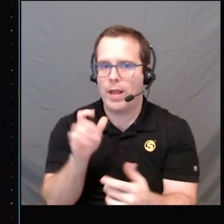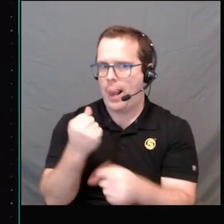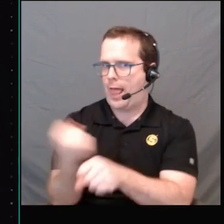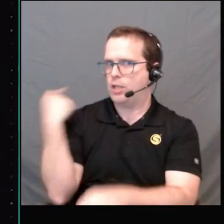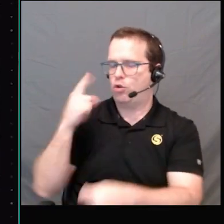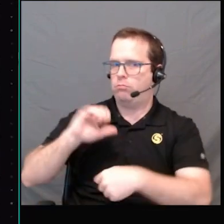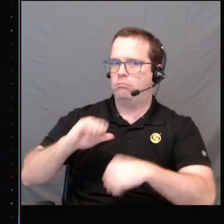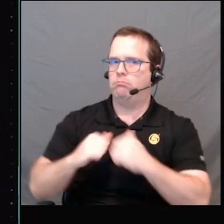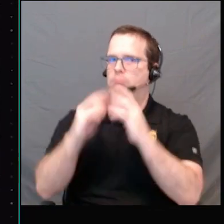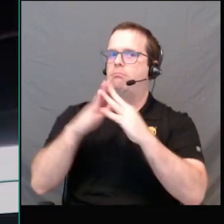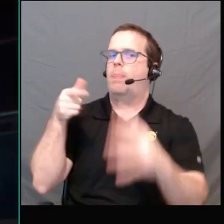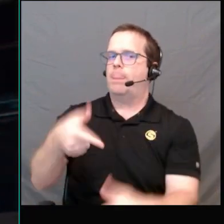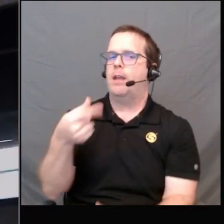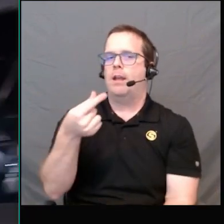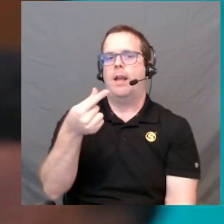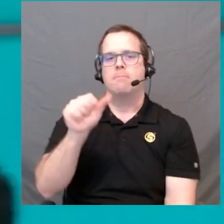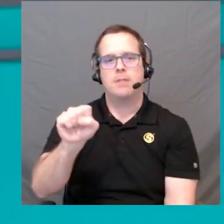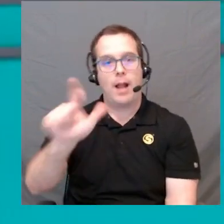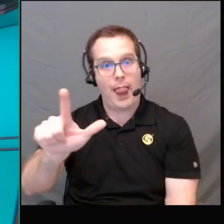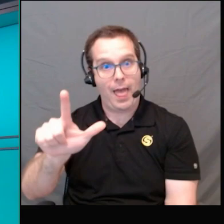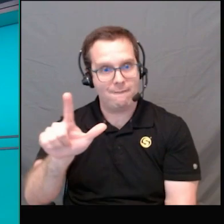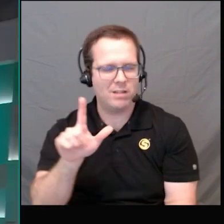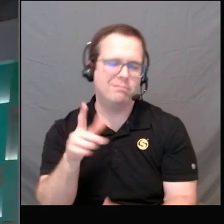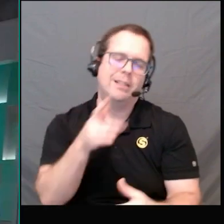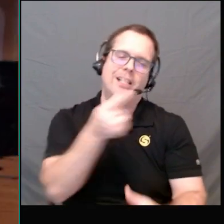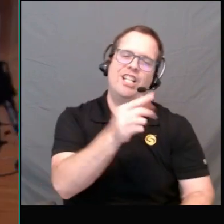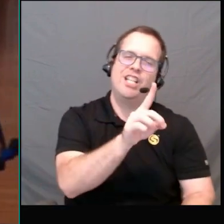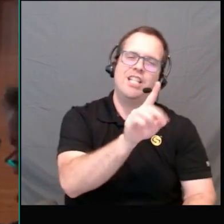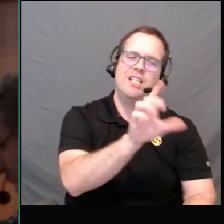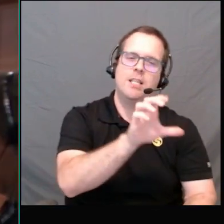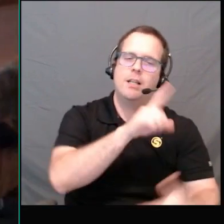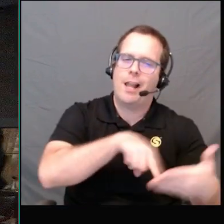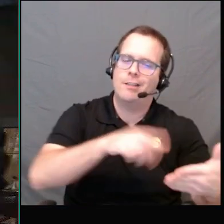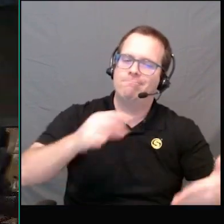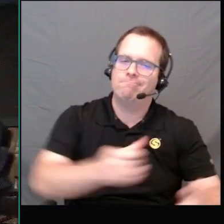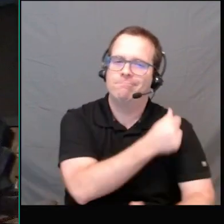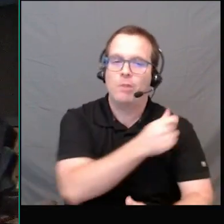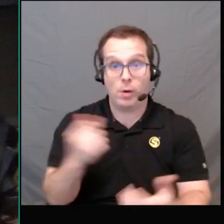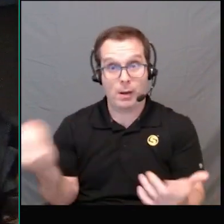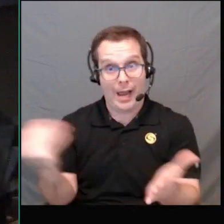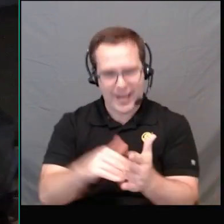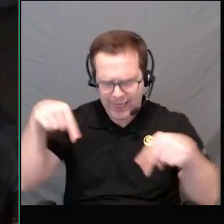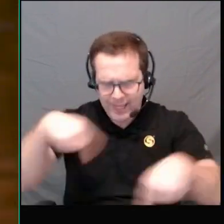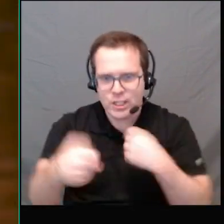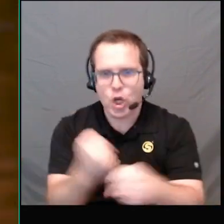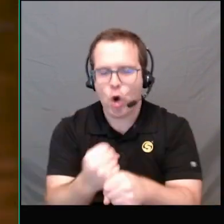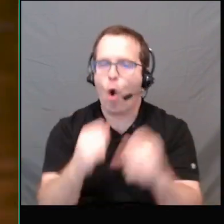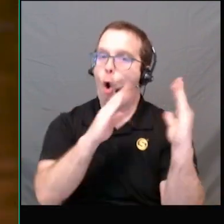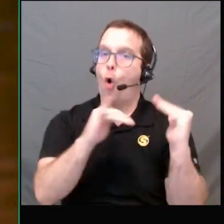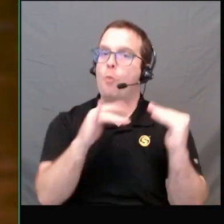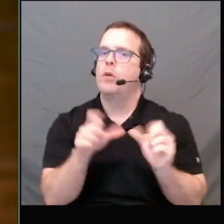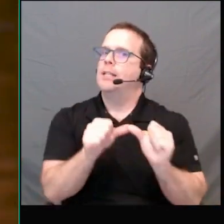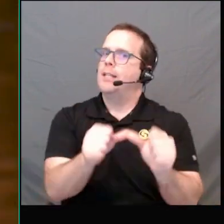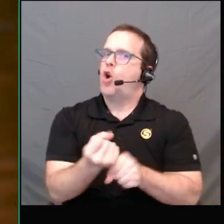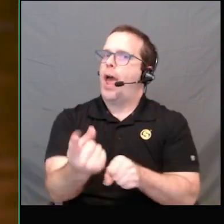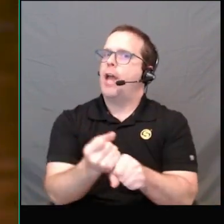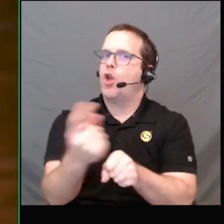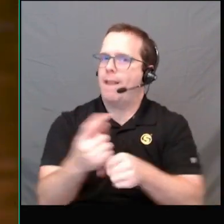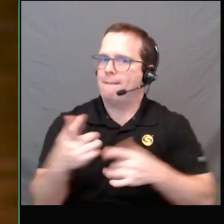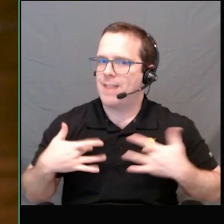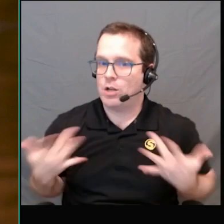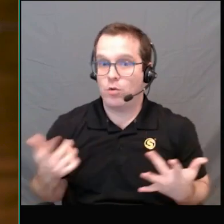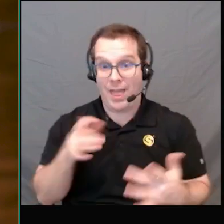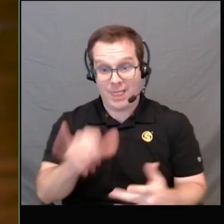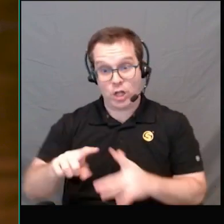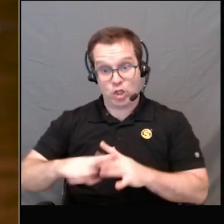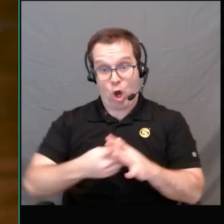wake of cancellation of GDC. And we're back this year with what we hope will continue as an annual event. What started as a response to